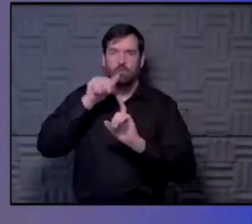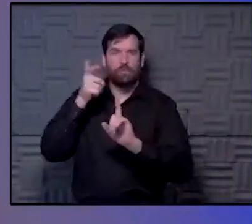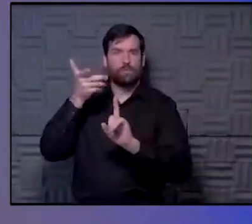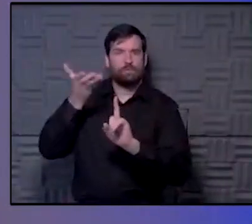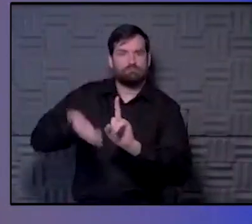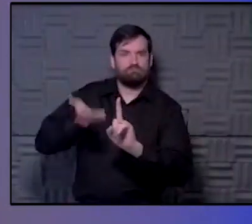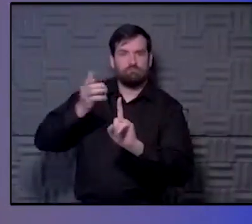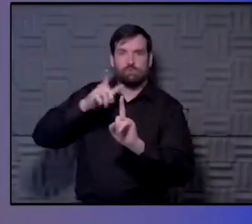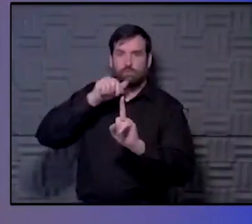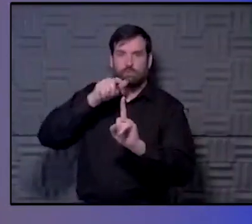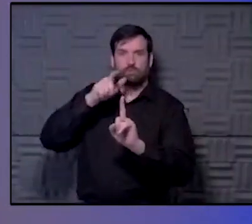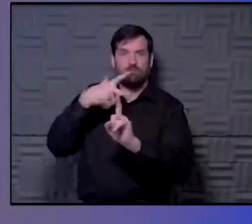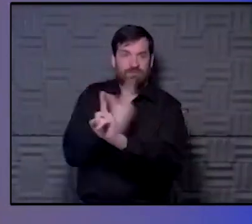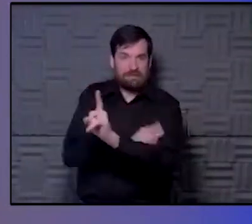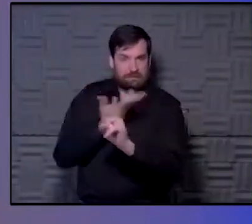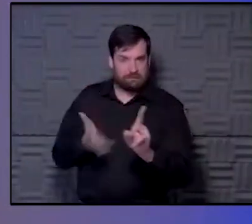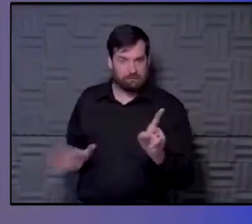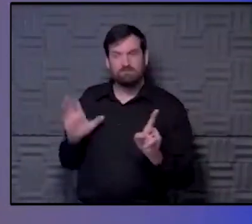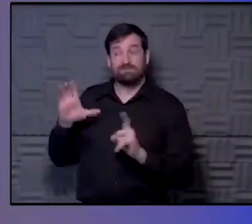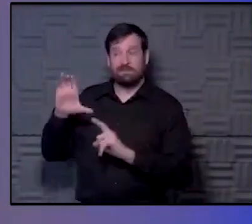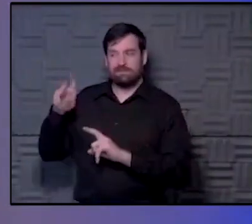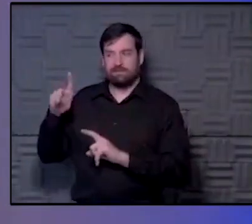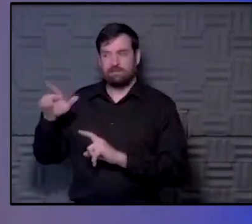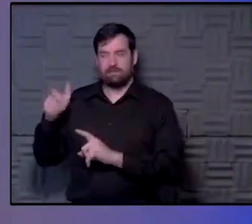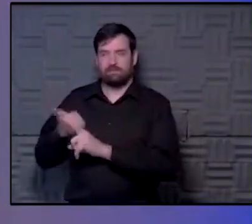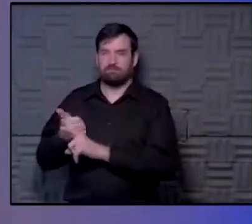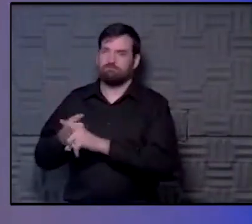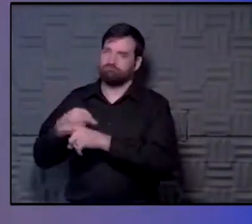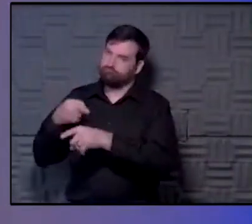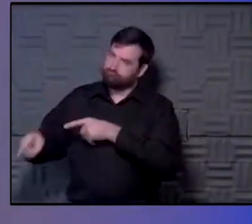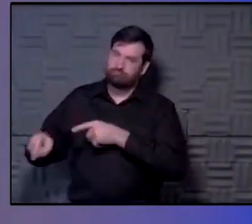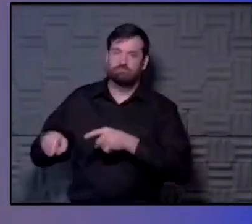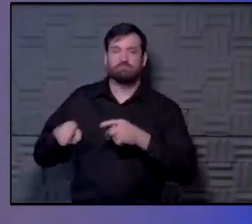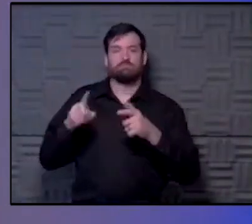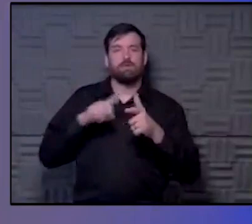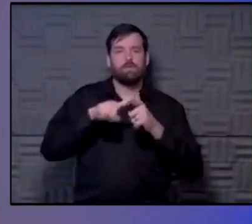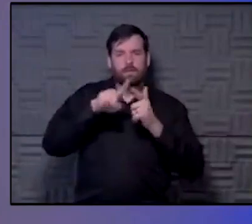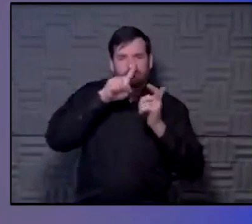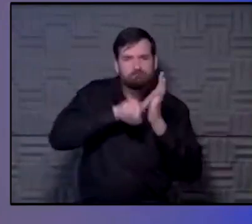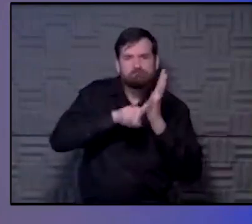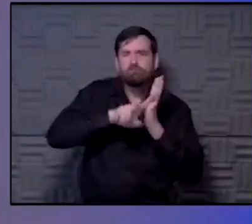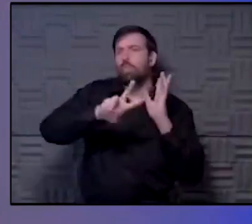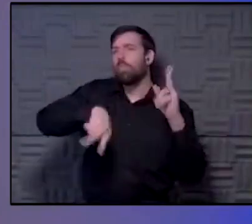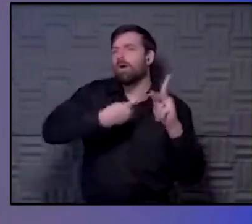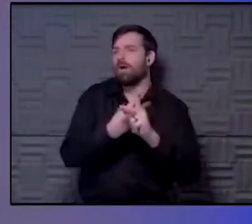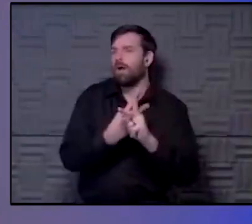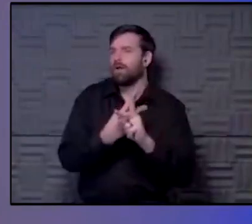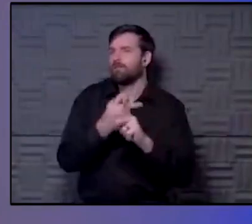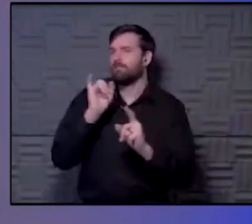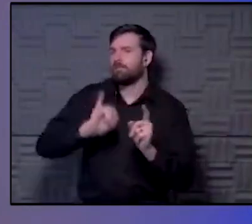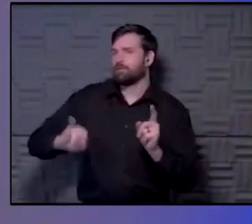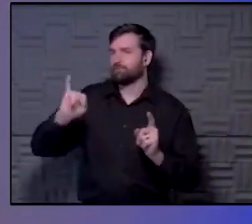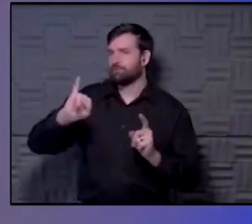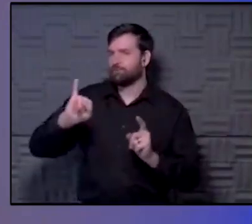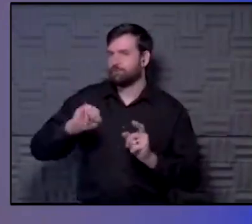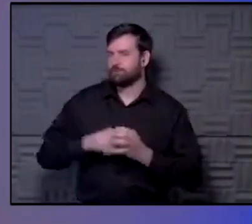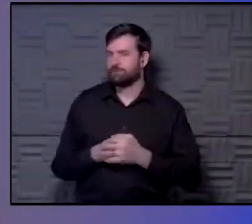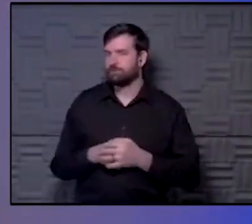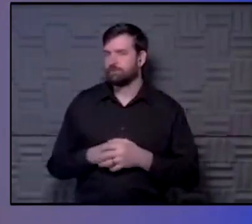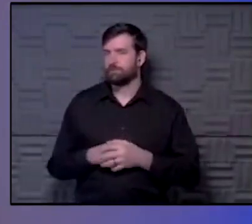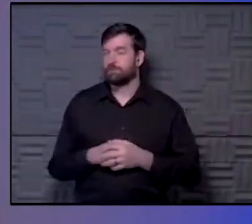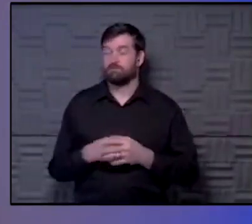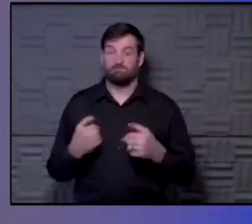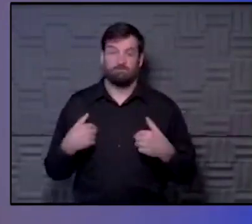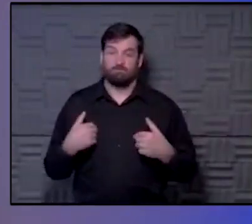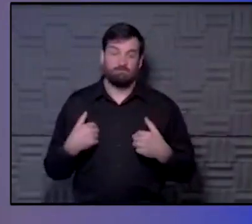the CDC excels at, find people who've been vaccinated and then sequence what they were infected with. And so I